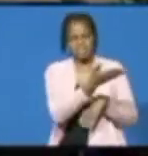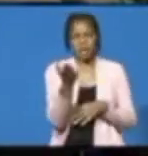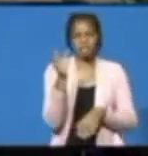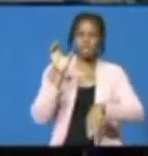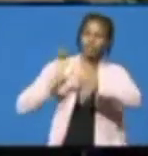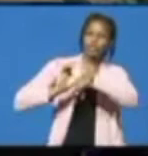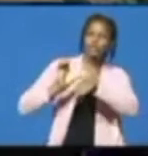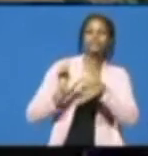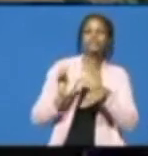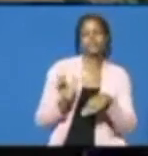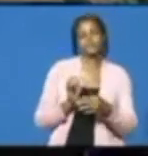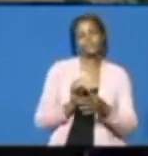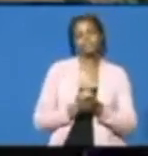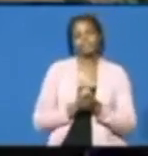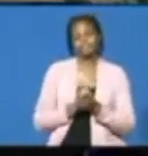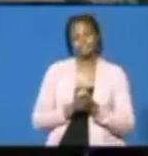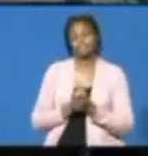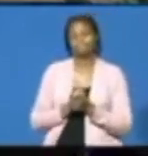church.